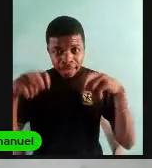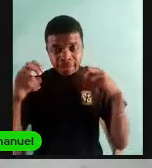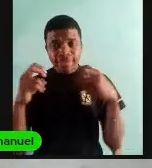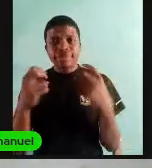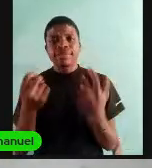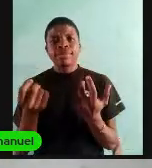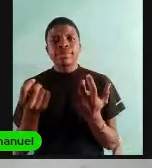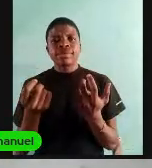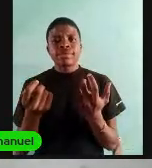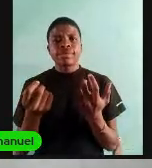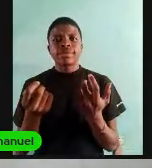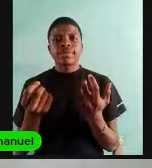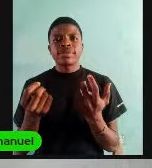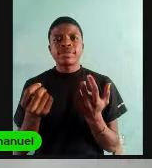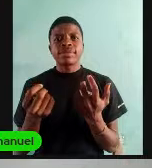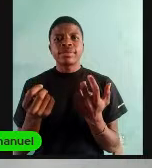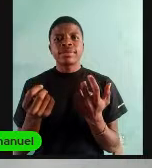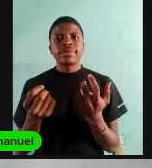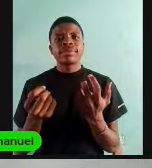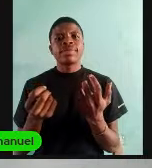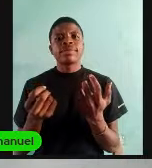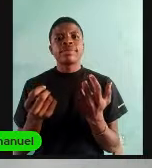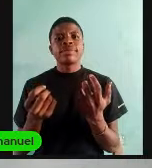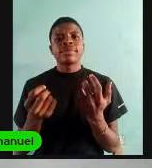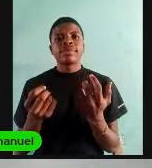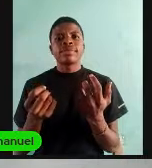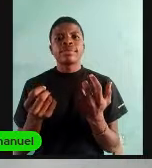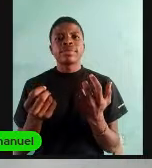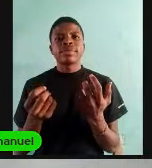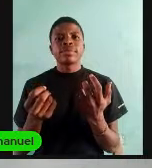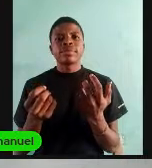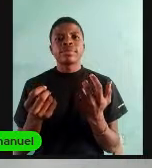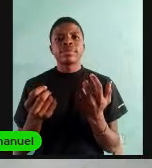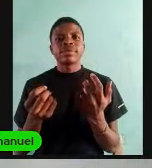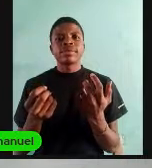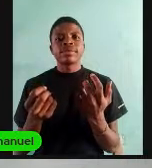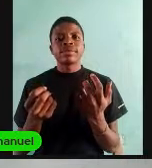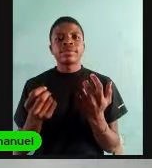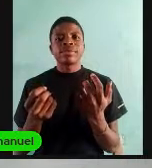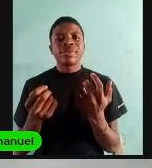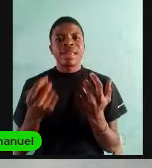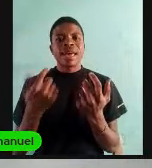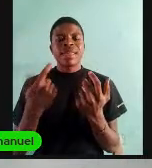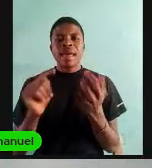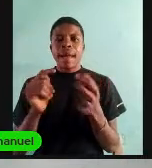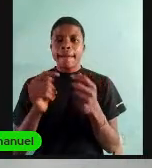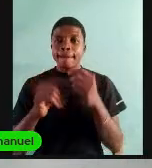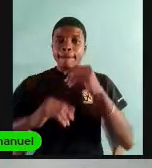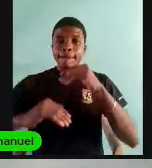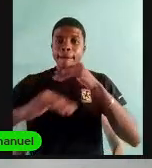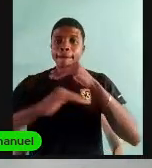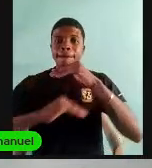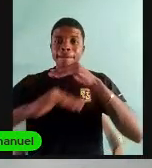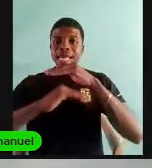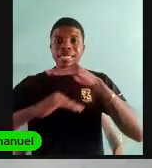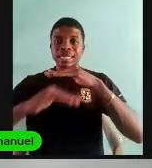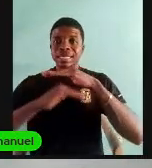okay, in this presentation, we are going to explore the fundamentals of